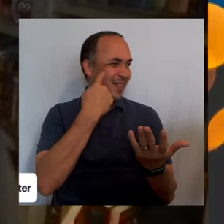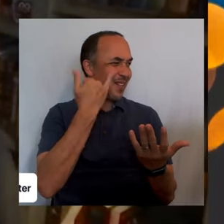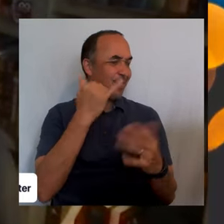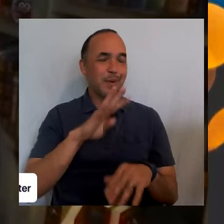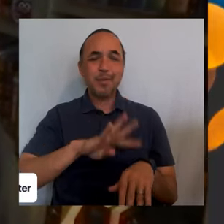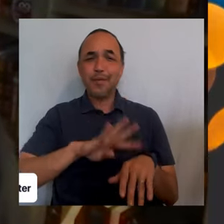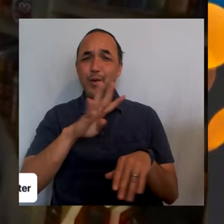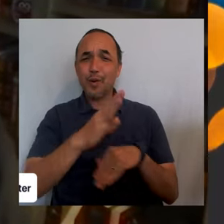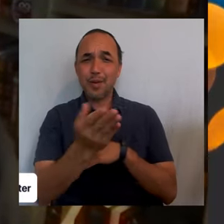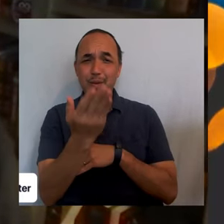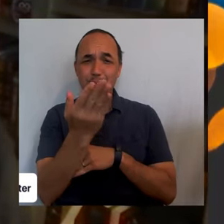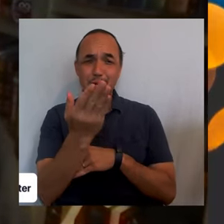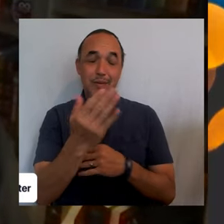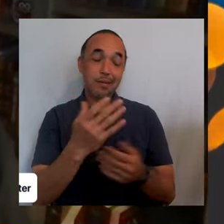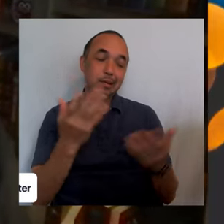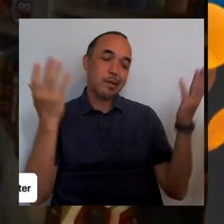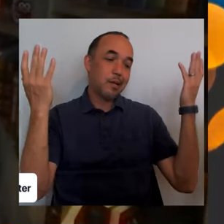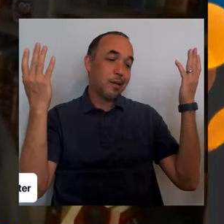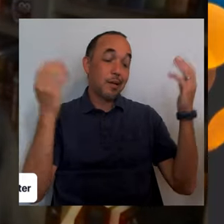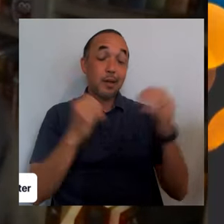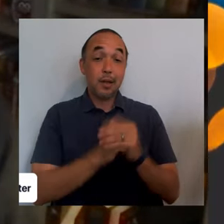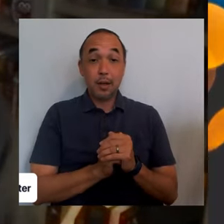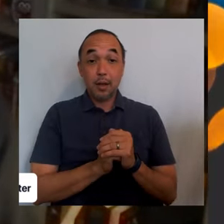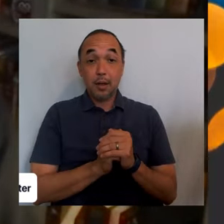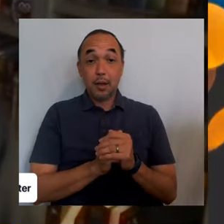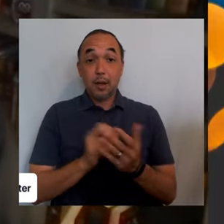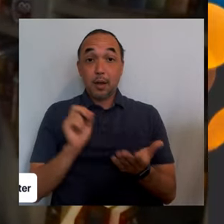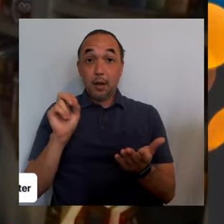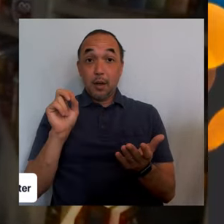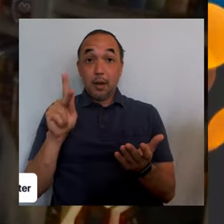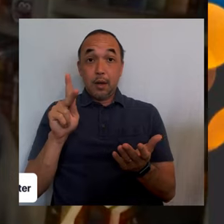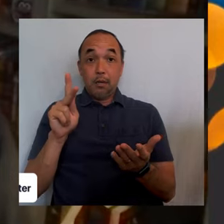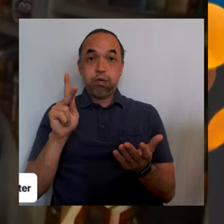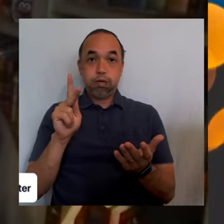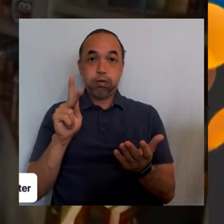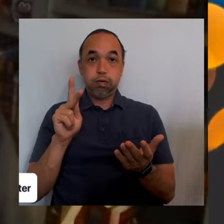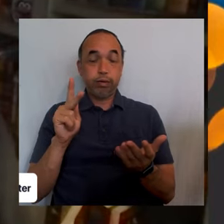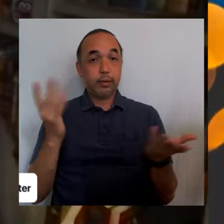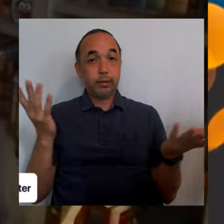Okay, we are now going to go back